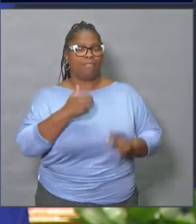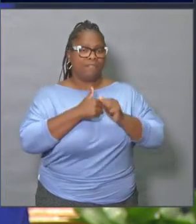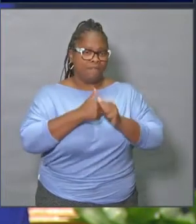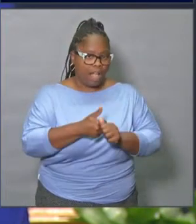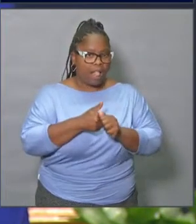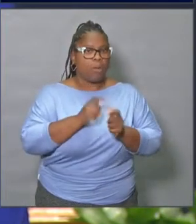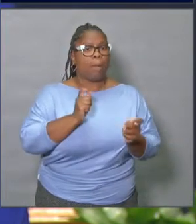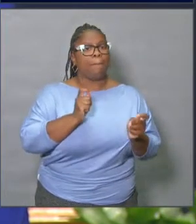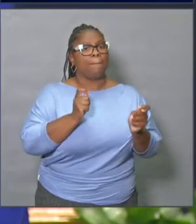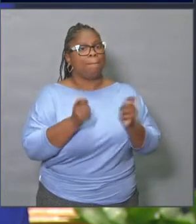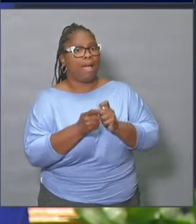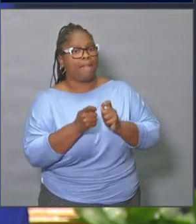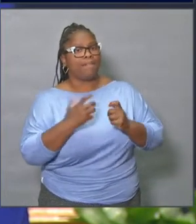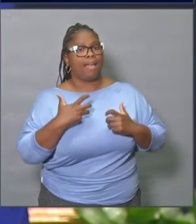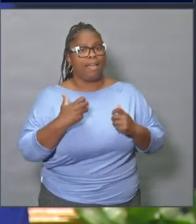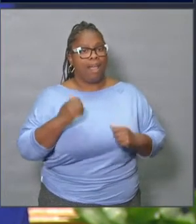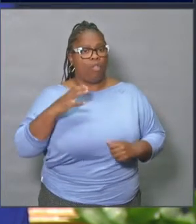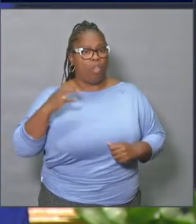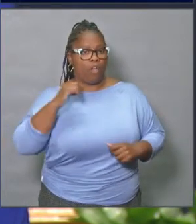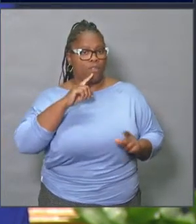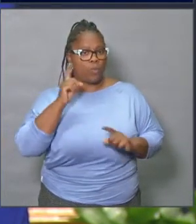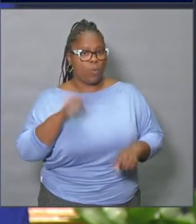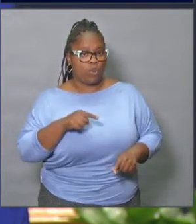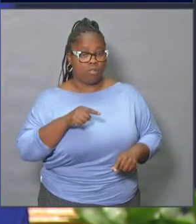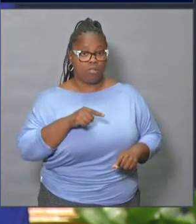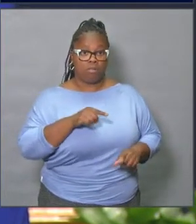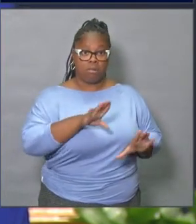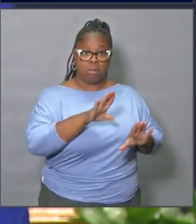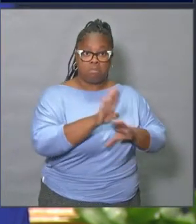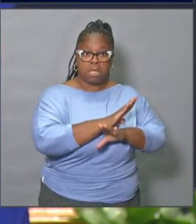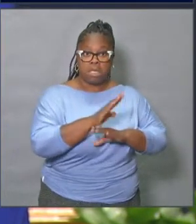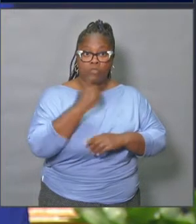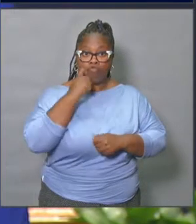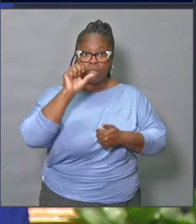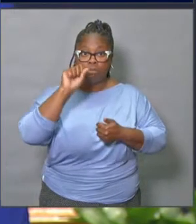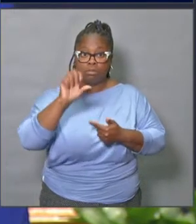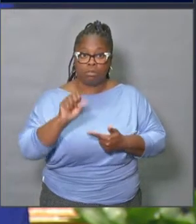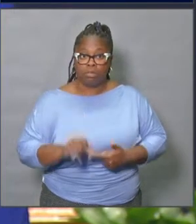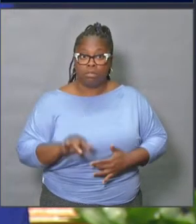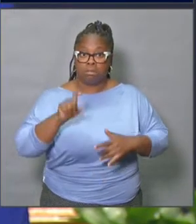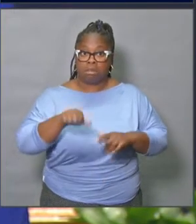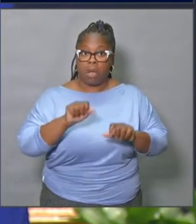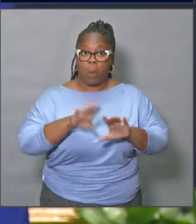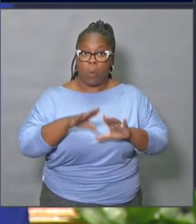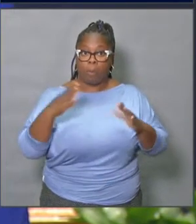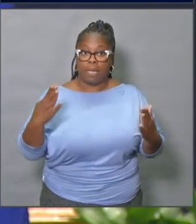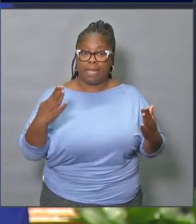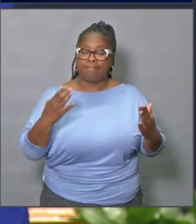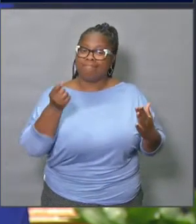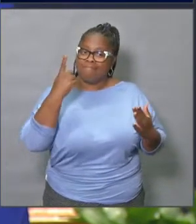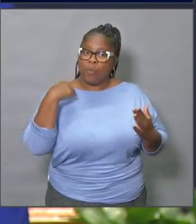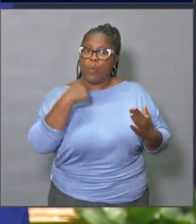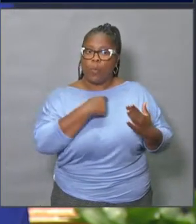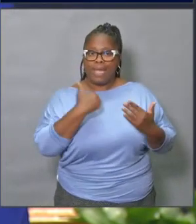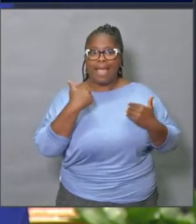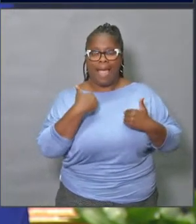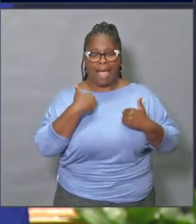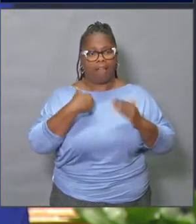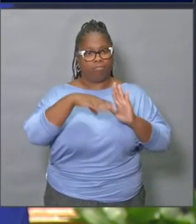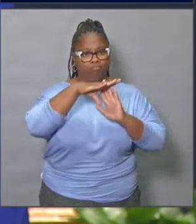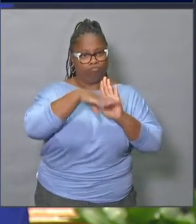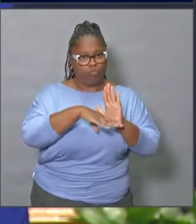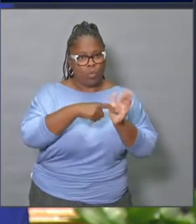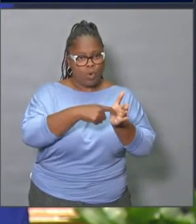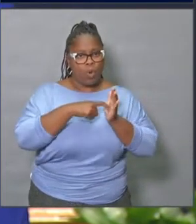As with all businesses that are permitted to reopen, the health officer order contains protocols for reopening